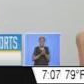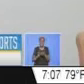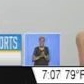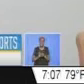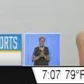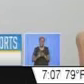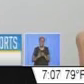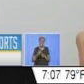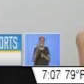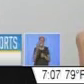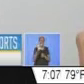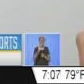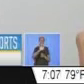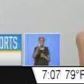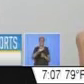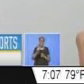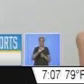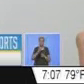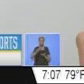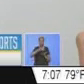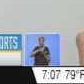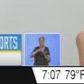19% medium damage,